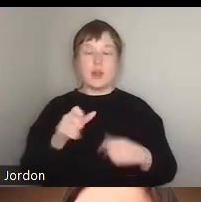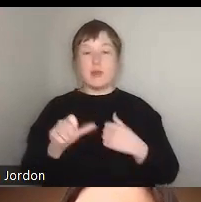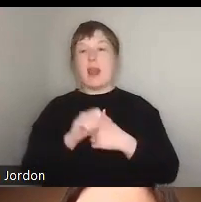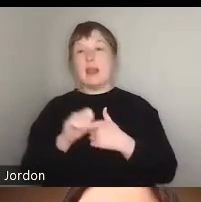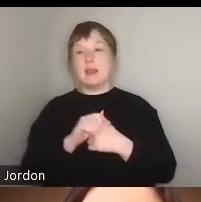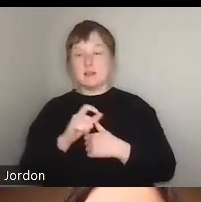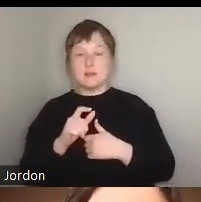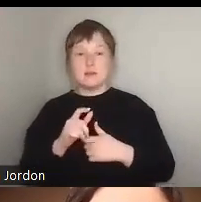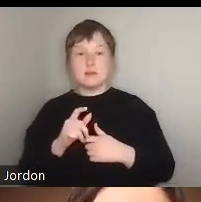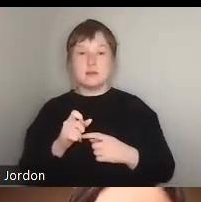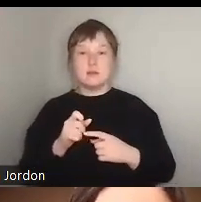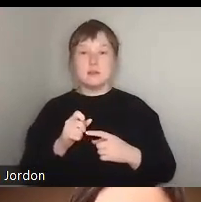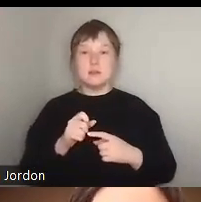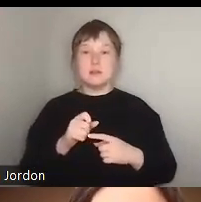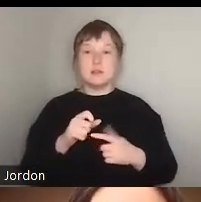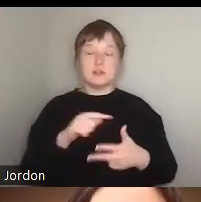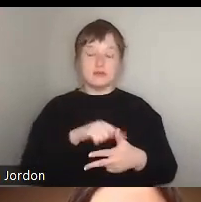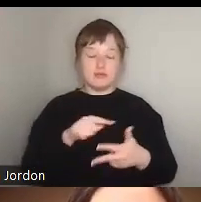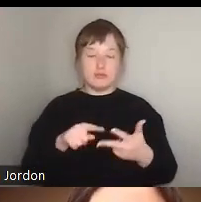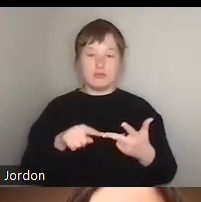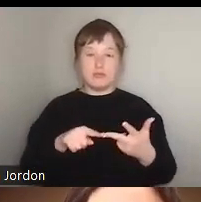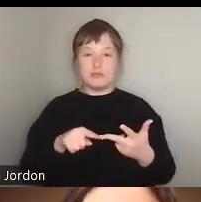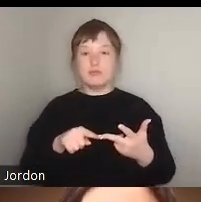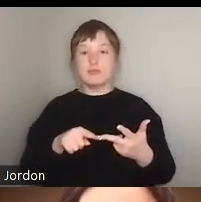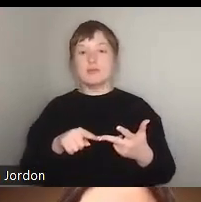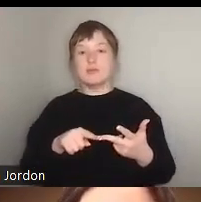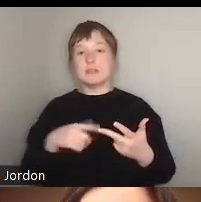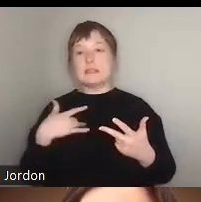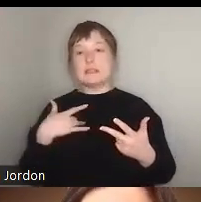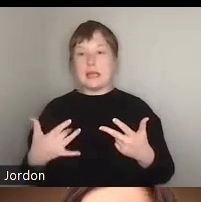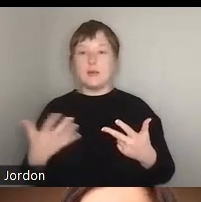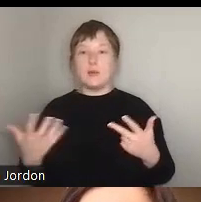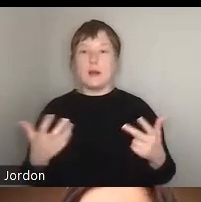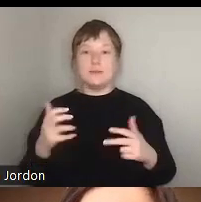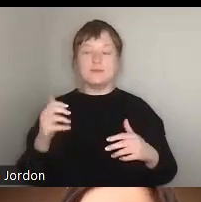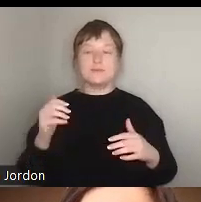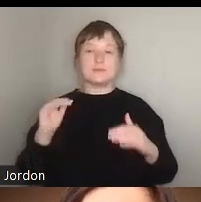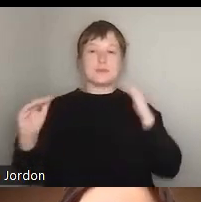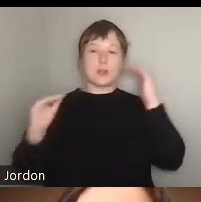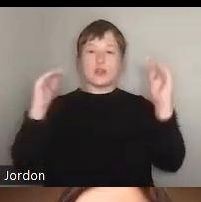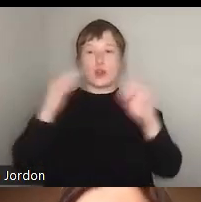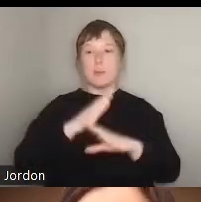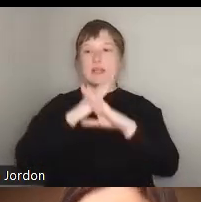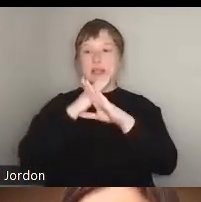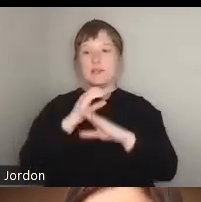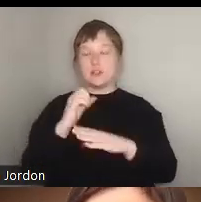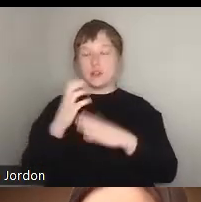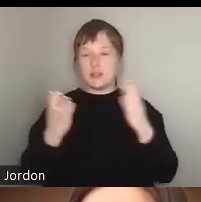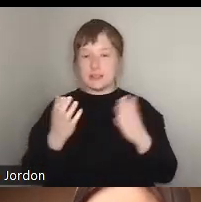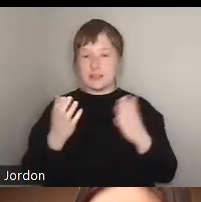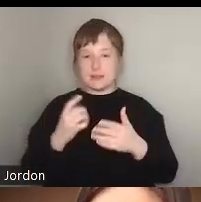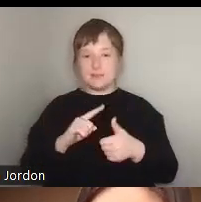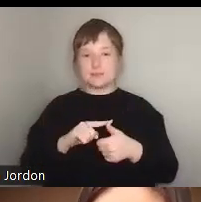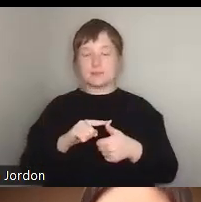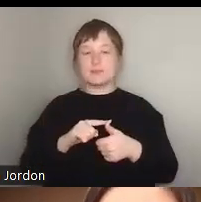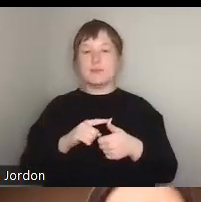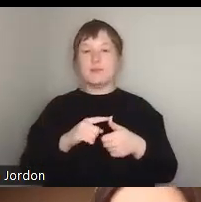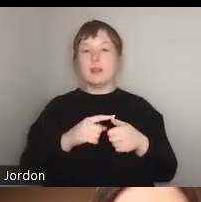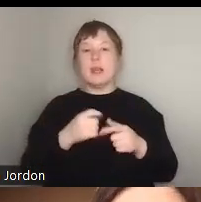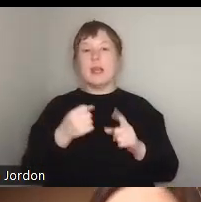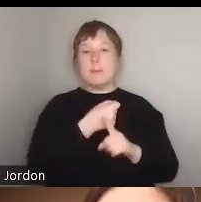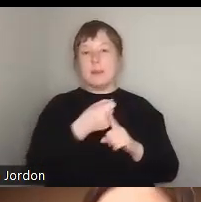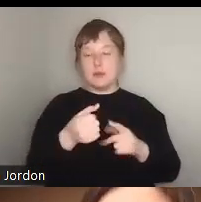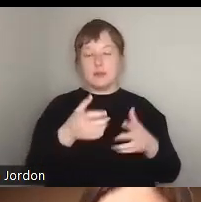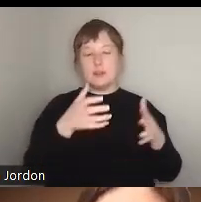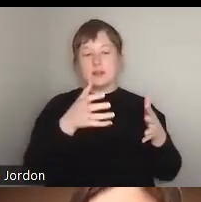And it lists 3 things here. This is usually the terminology that Adult Protective Services uses, is abuse, neglect, or exploitation. All of